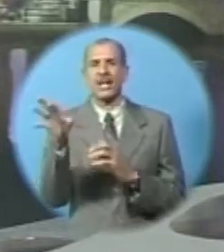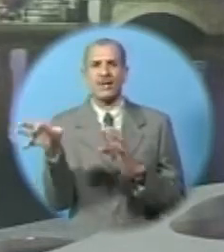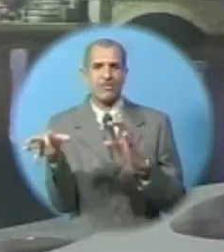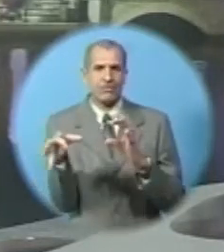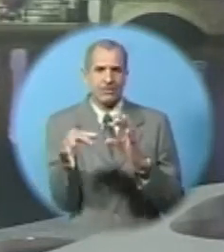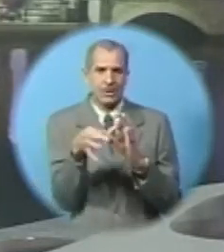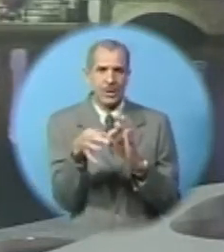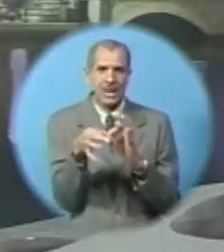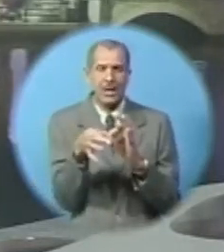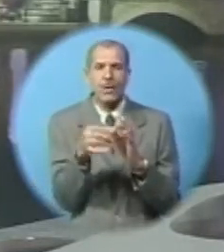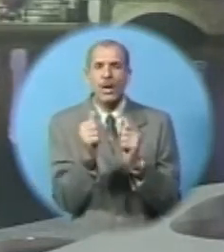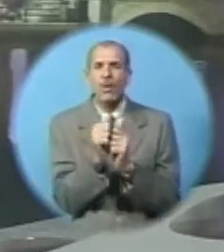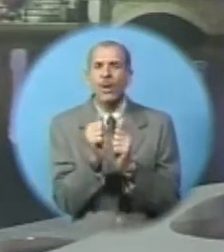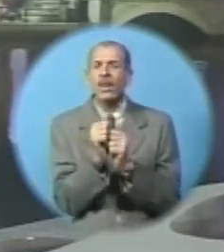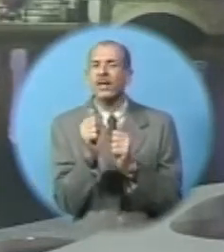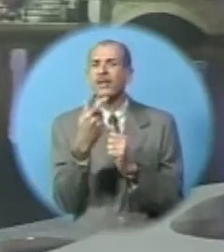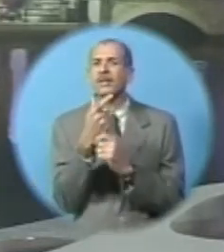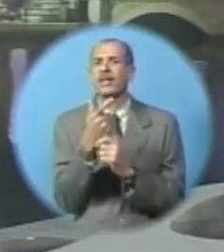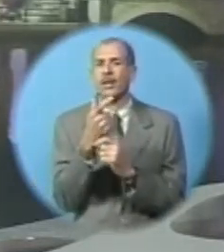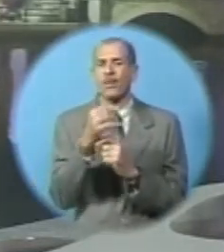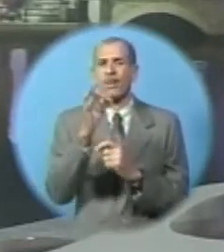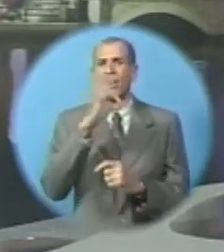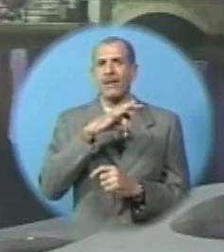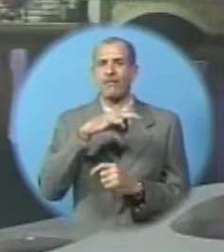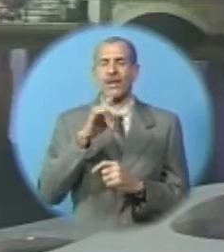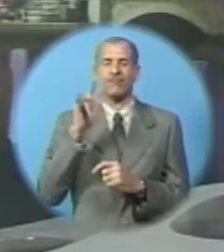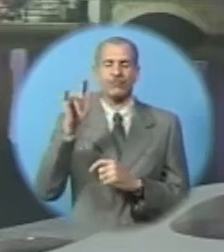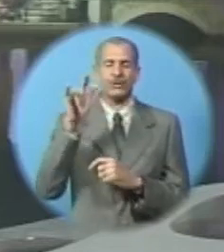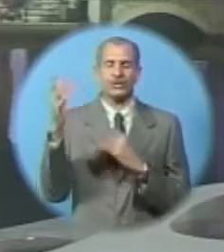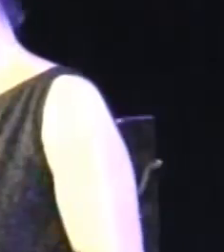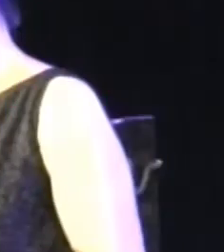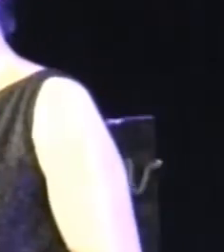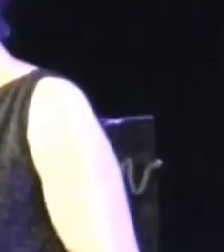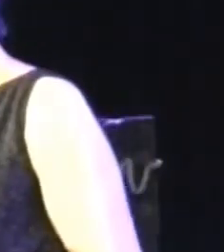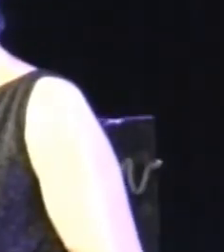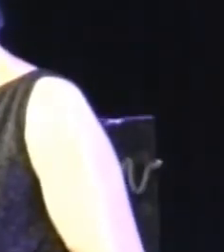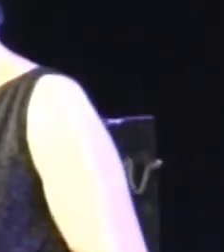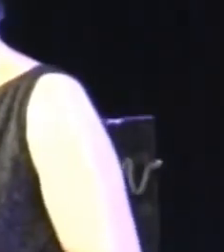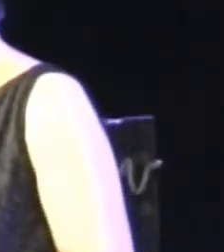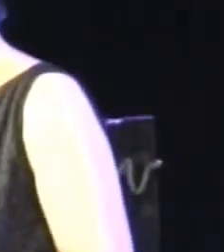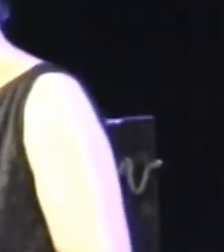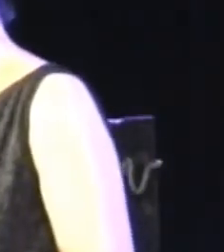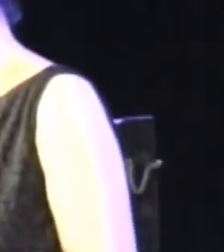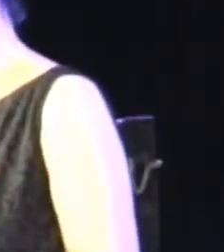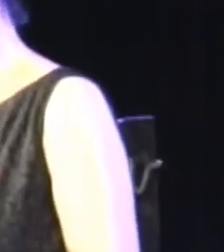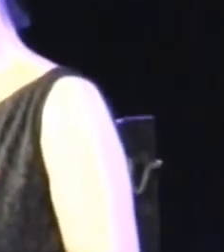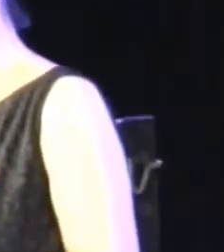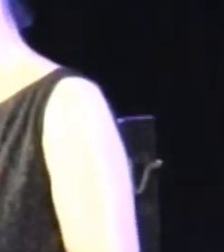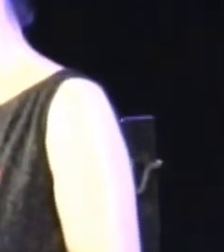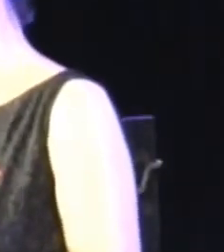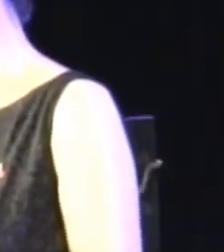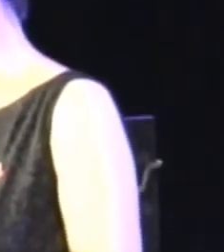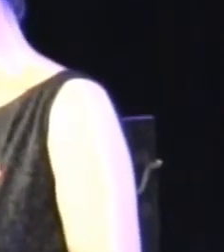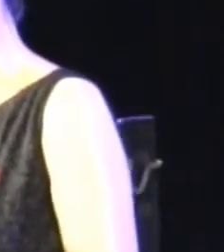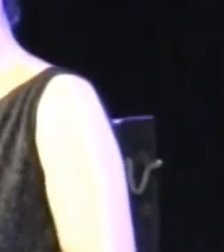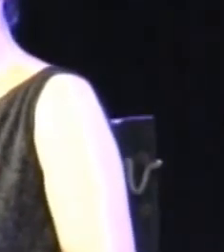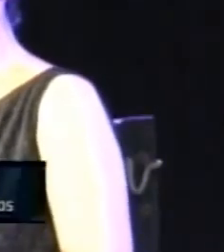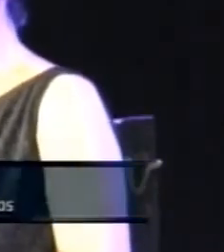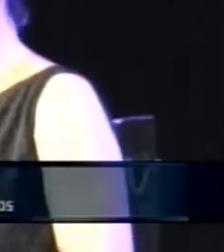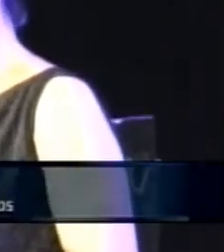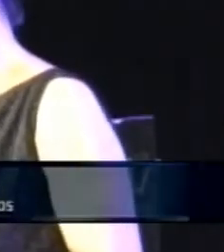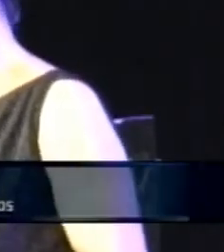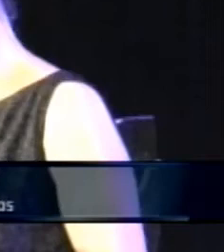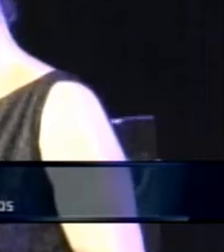that the island's tourism industry will benefit, which opens new prospects for our tourism